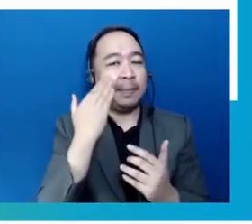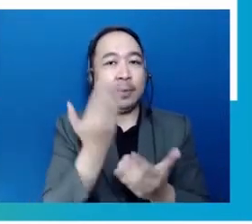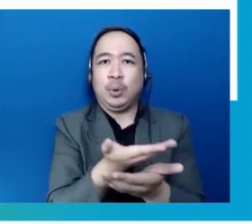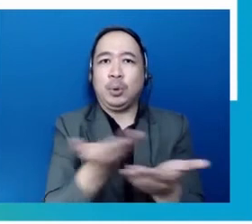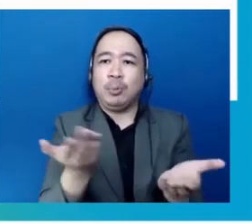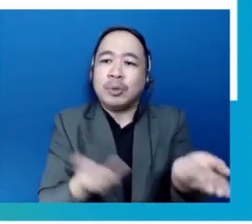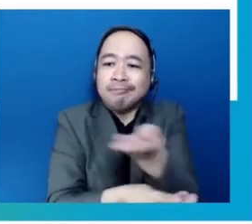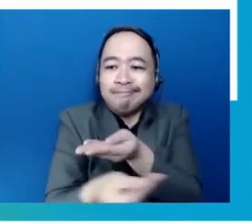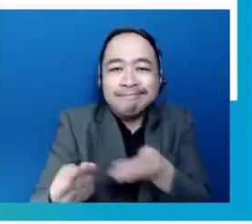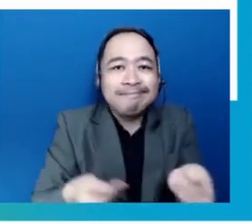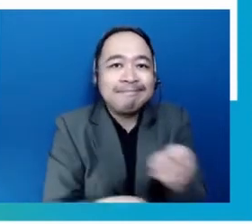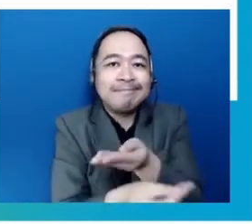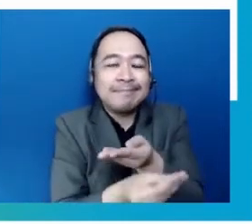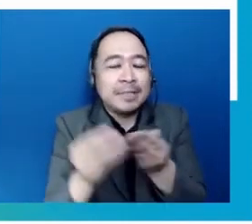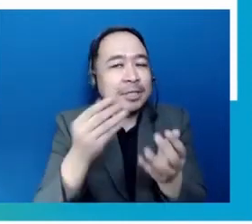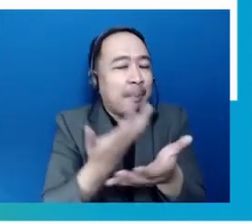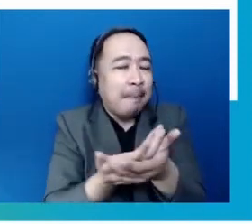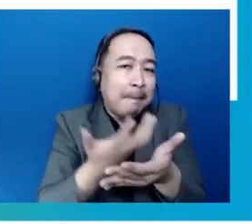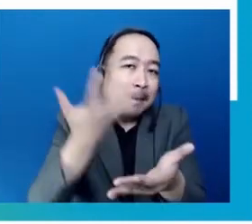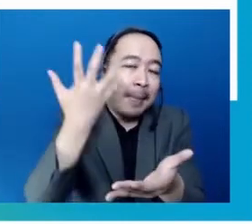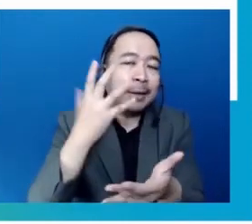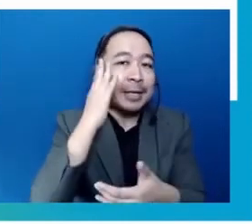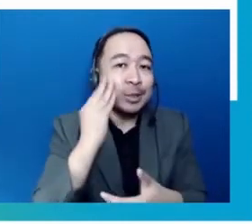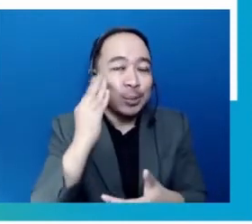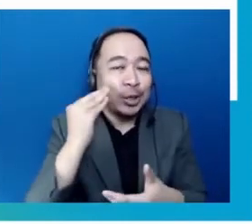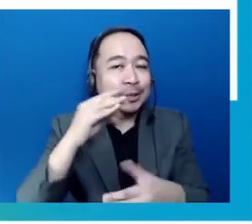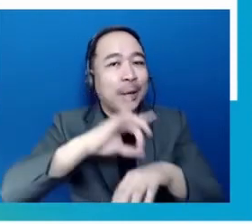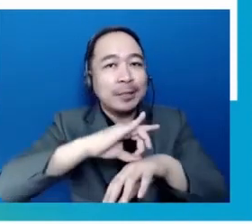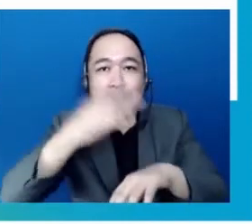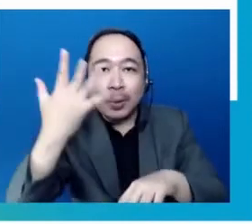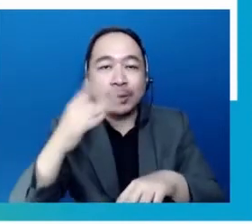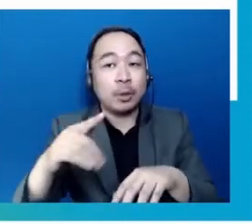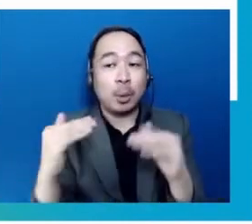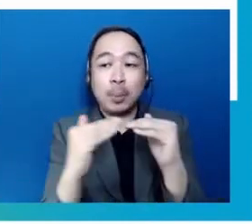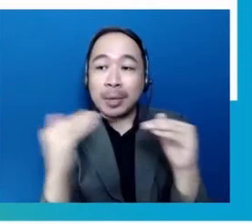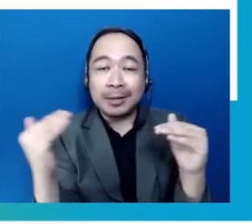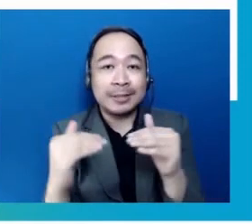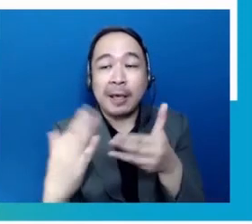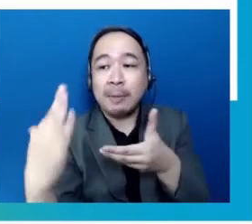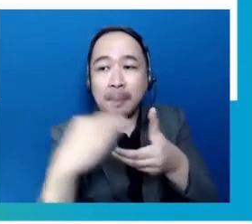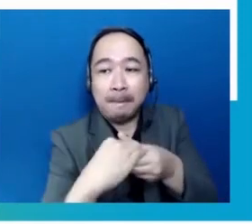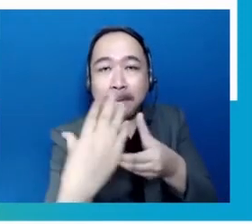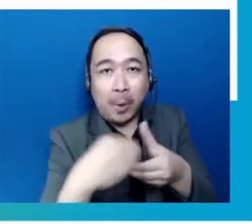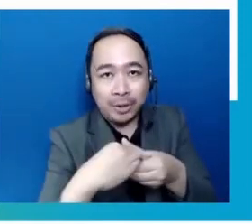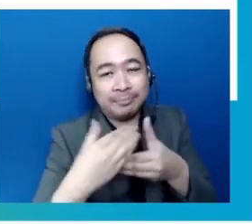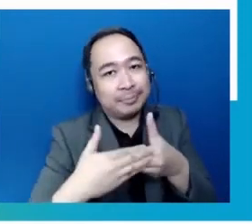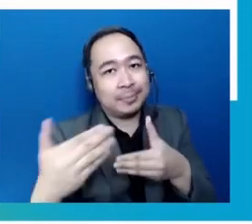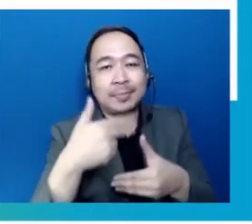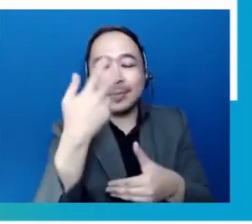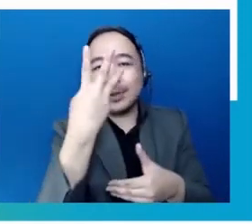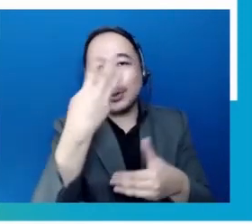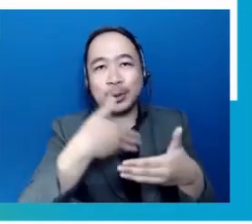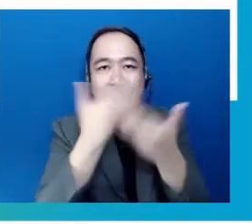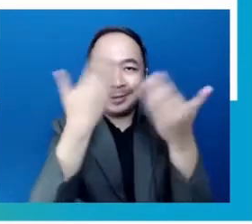rich development experiences and expertise with peers and partners in the next 3 days. And I